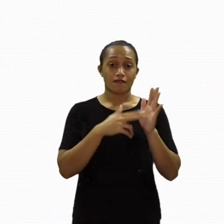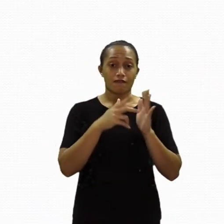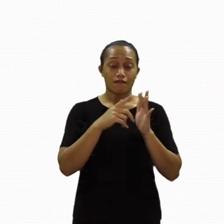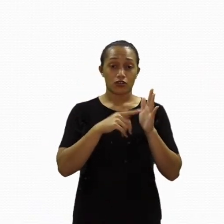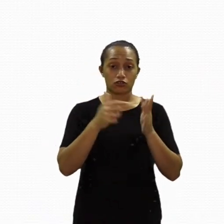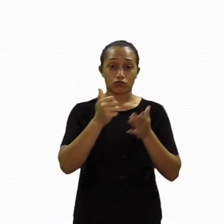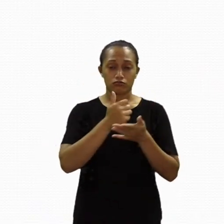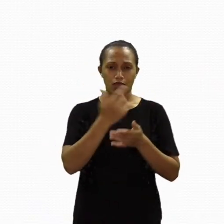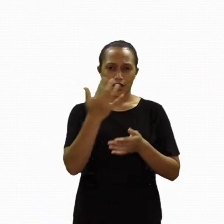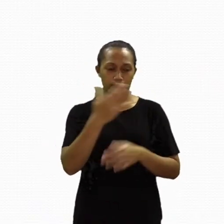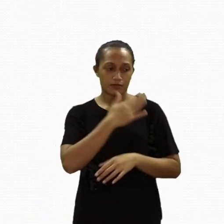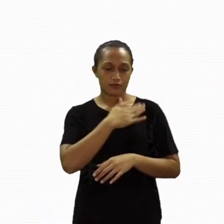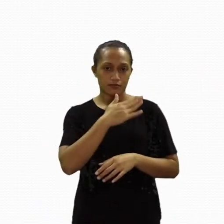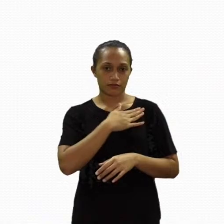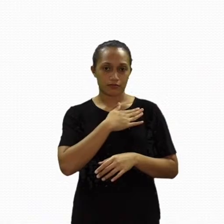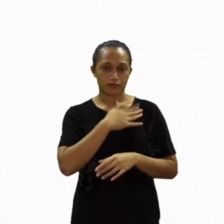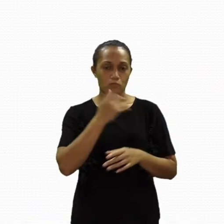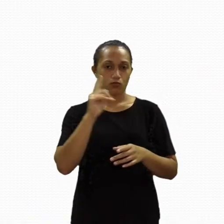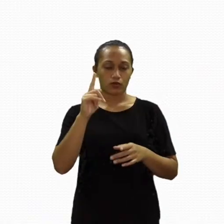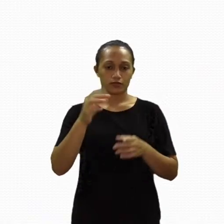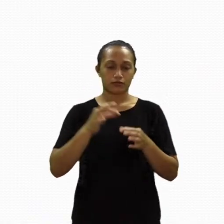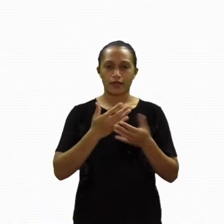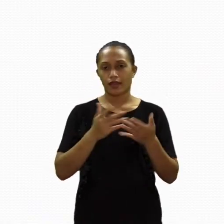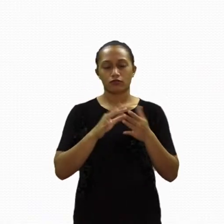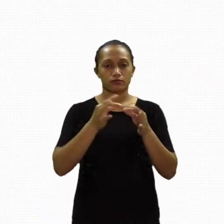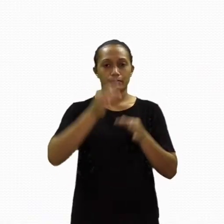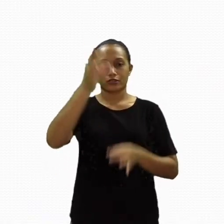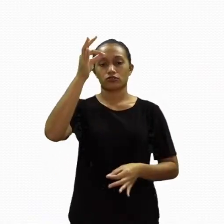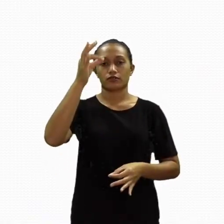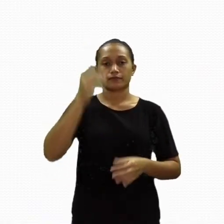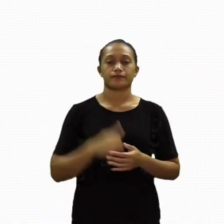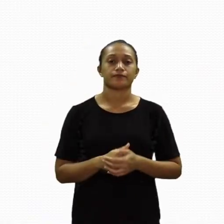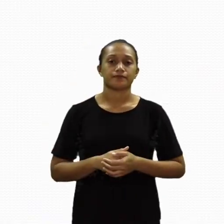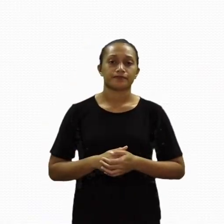heart stroke volume? I want you to think of one